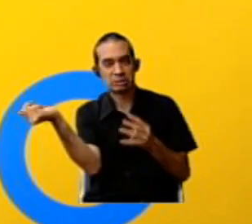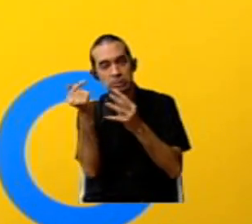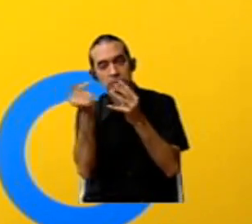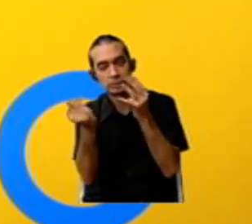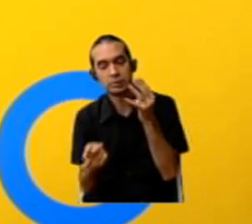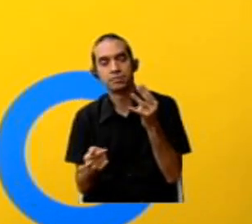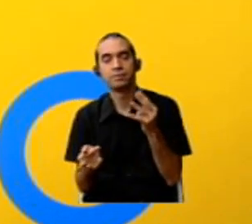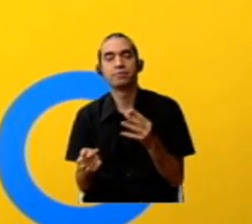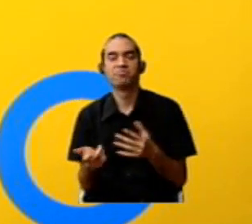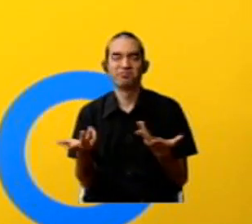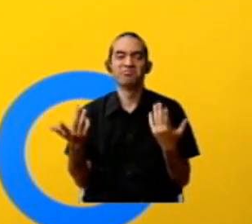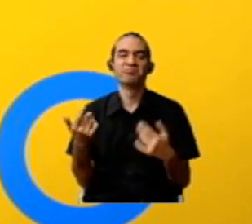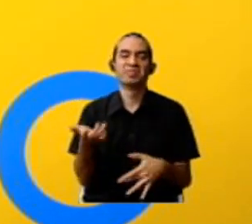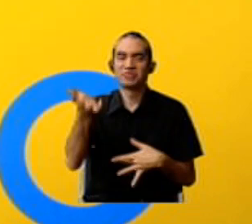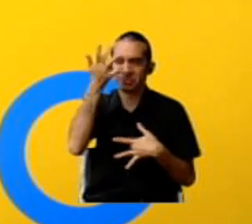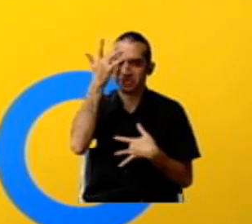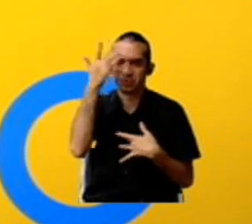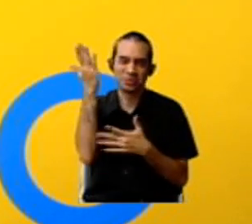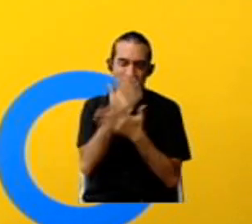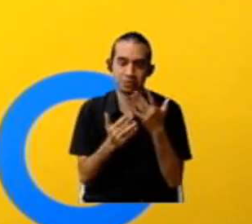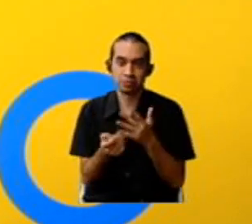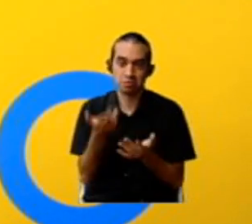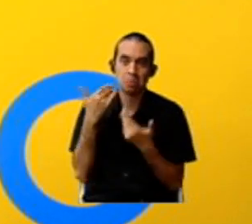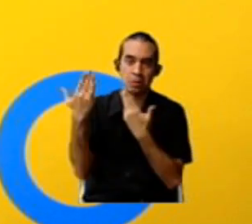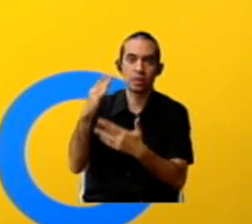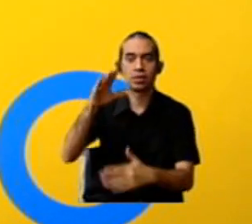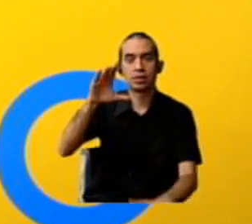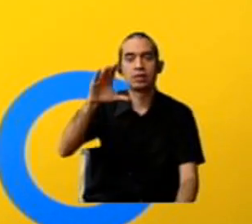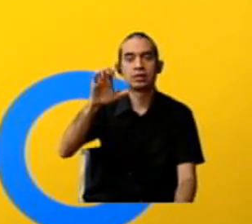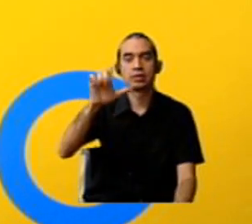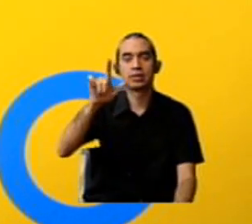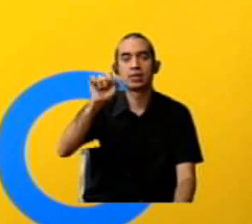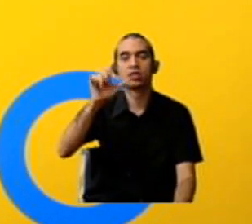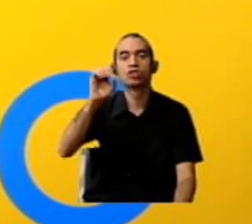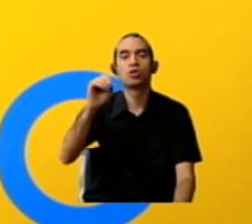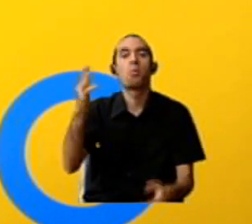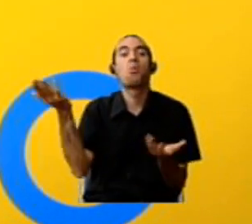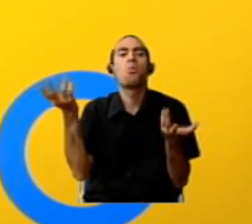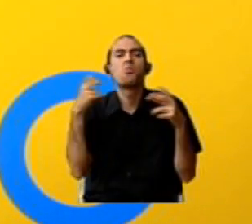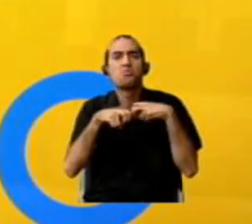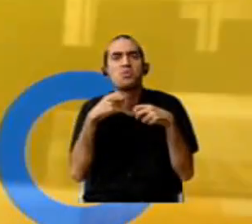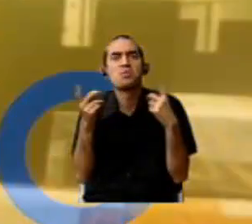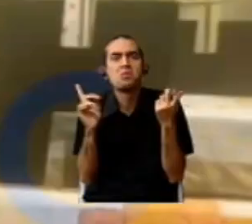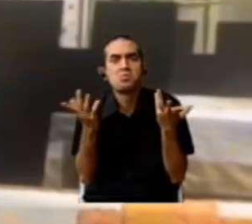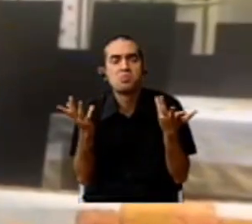symptoms he has. So, Celso, tell me, what is the problem?